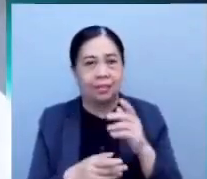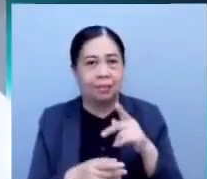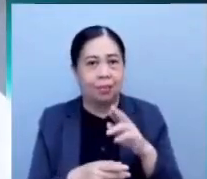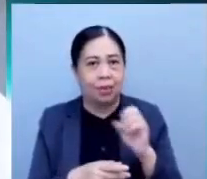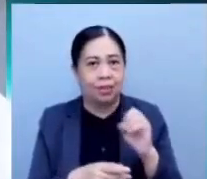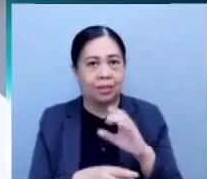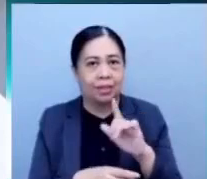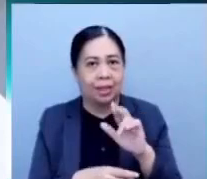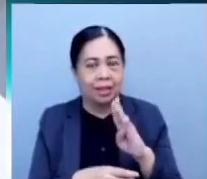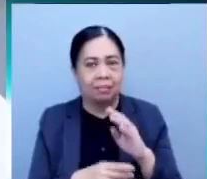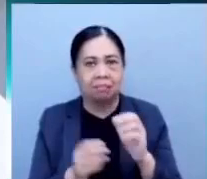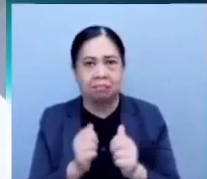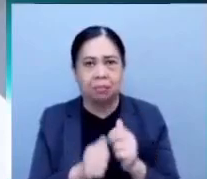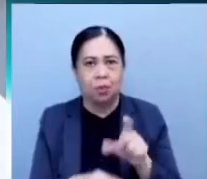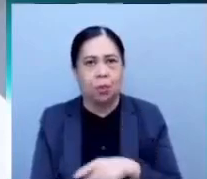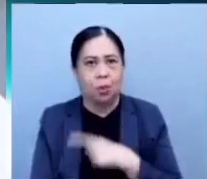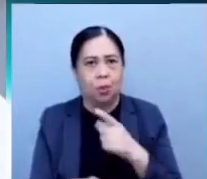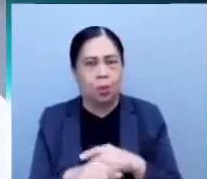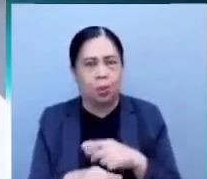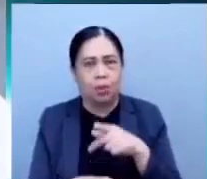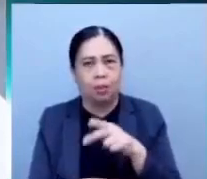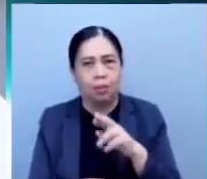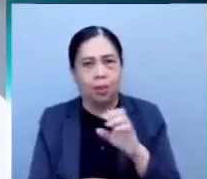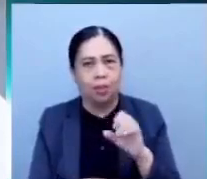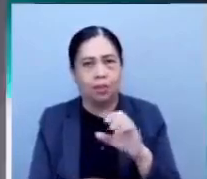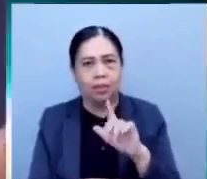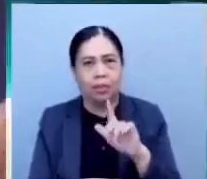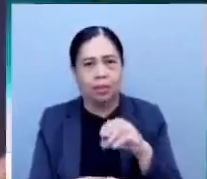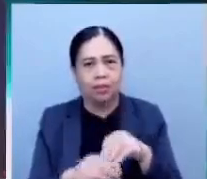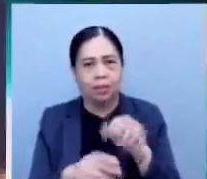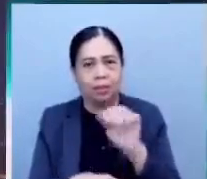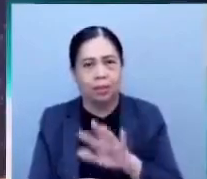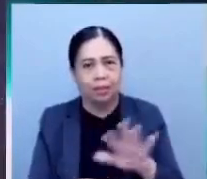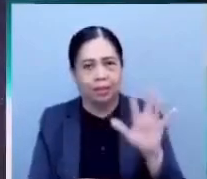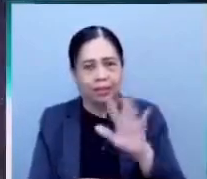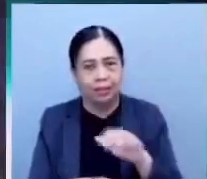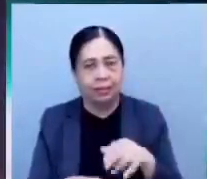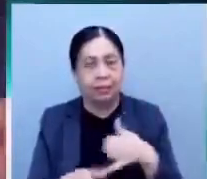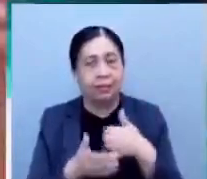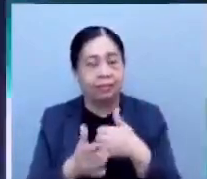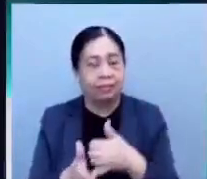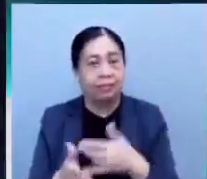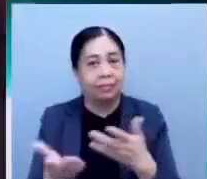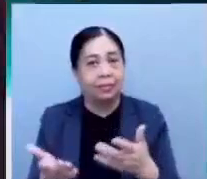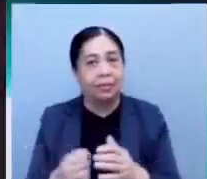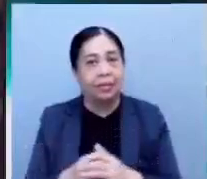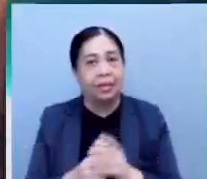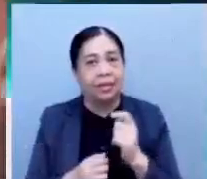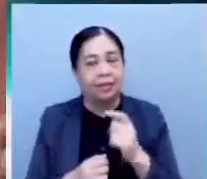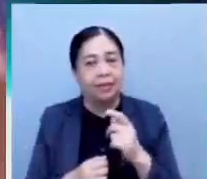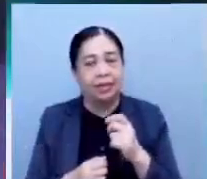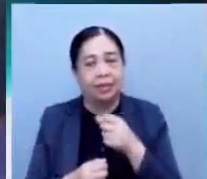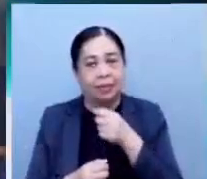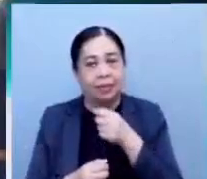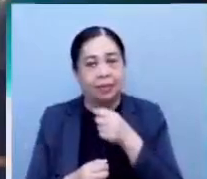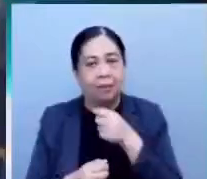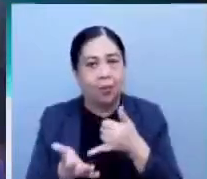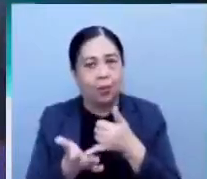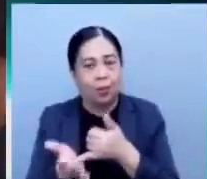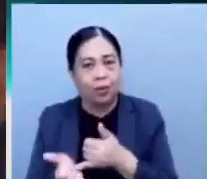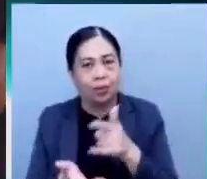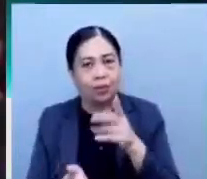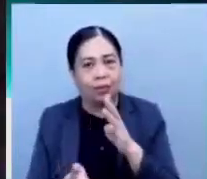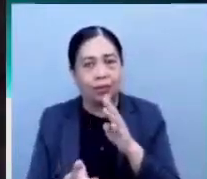kinikilalang pinakamatagal na press club sa Asya. Ginawara ng TV Broadcaster of the Year Award si 24